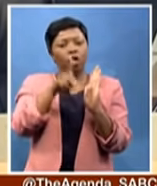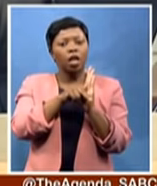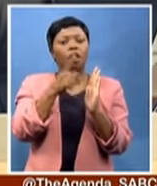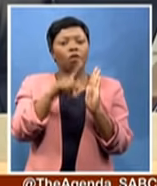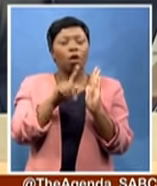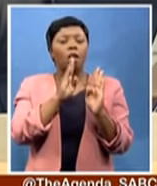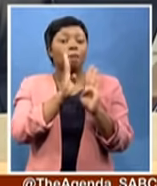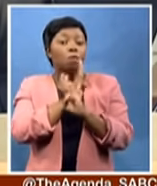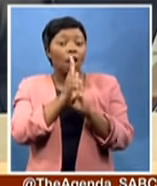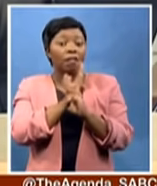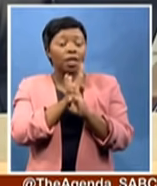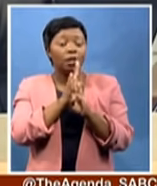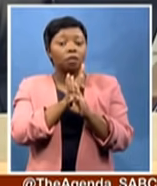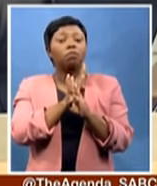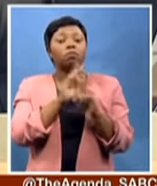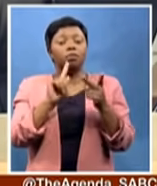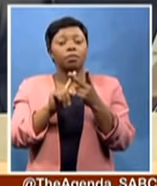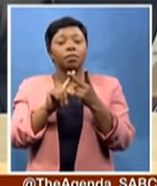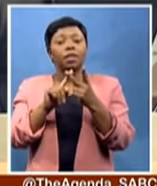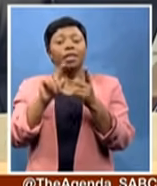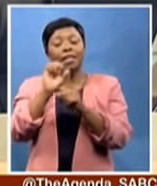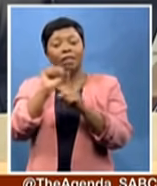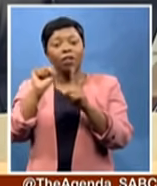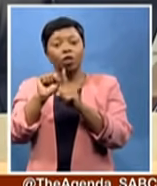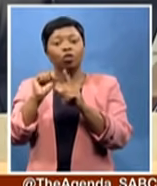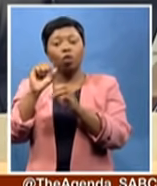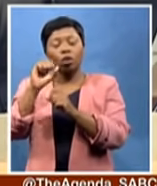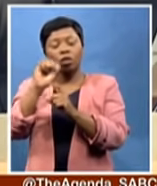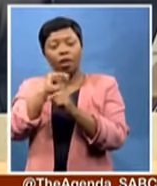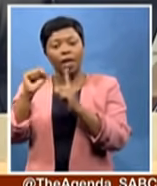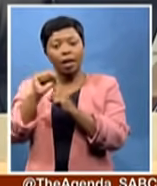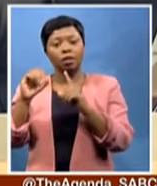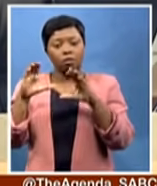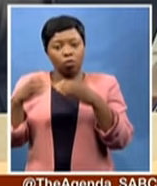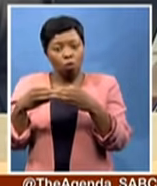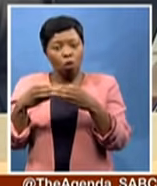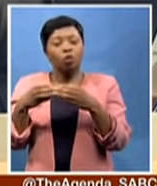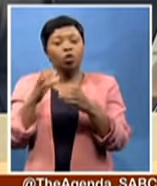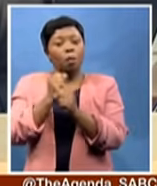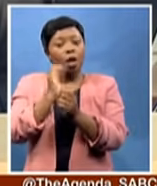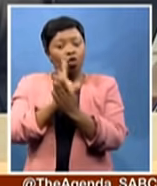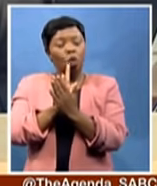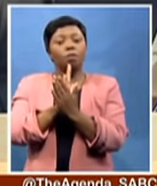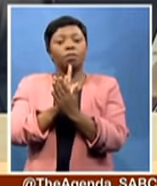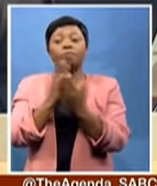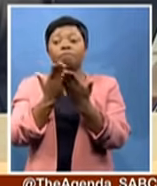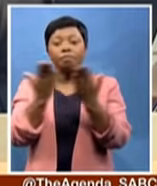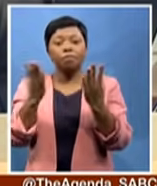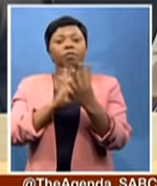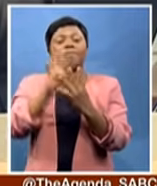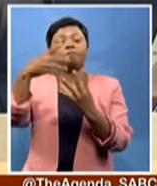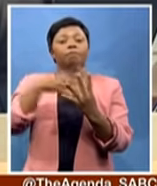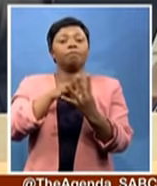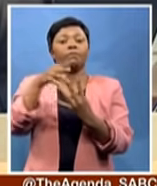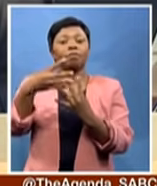to enhance accountability and transparency to the citizenry, close quotes. It was not until